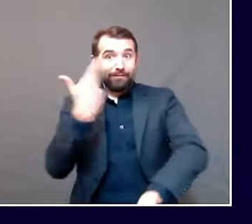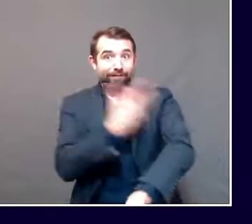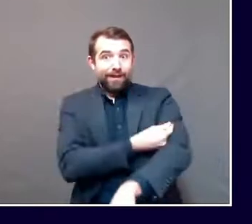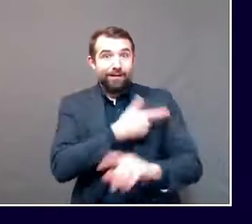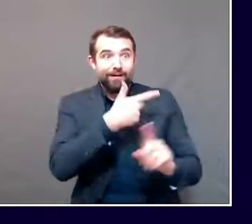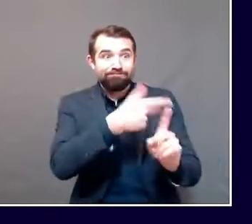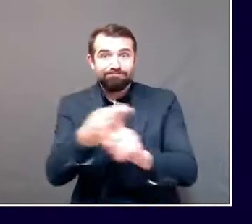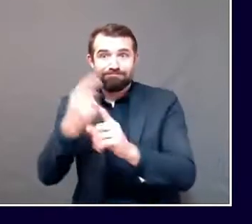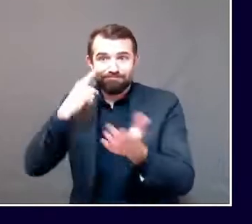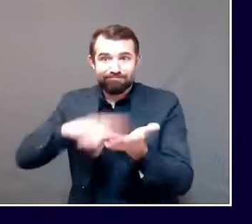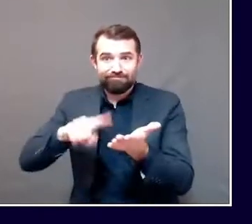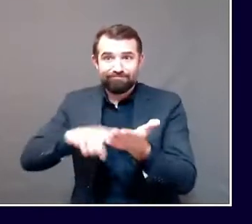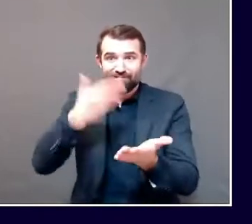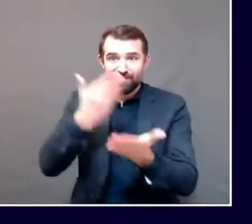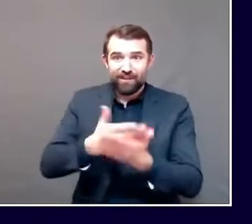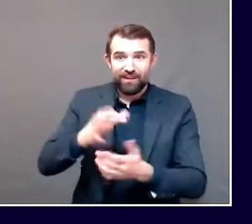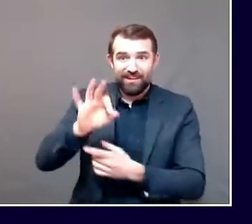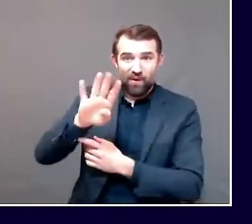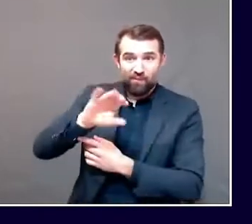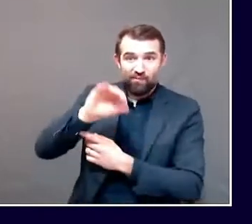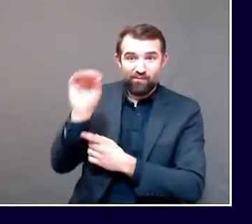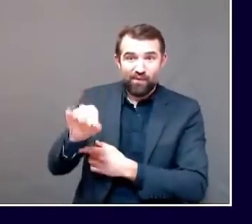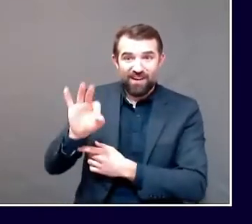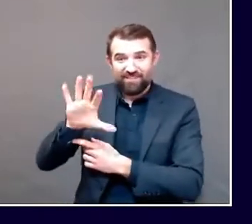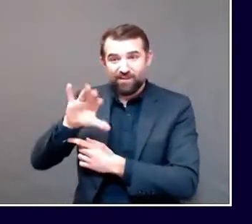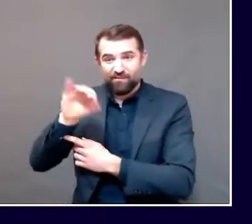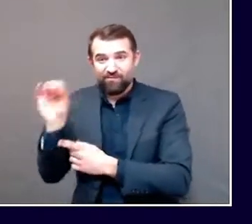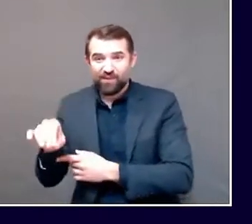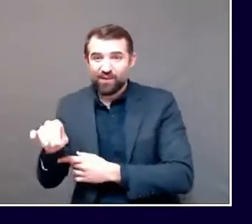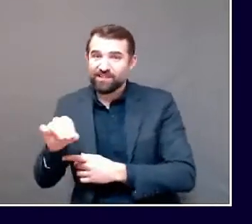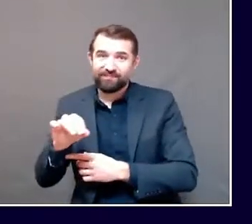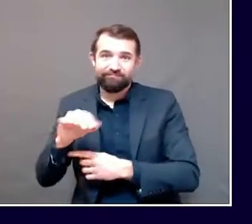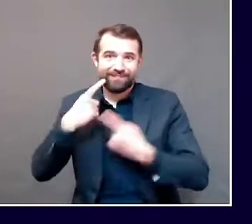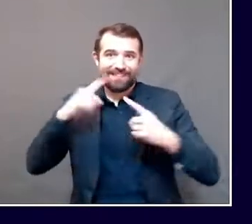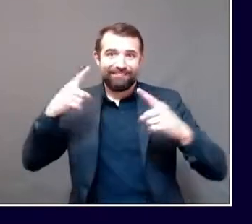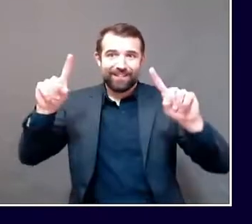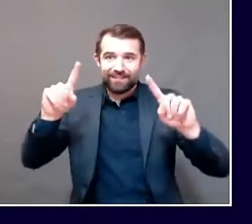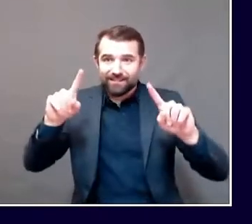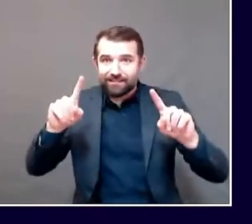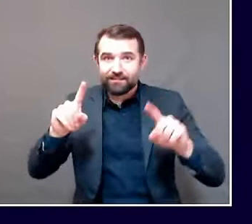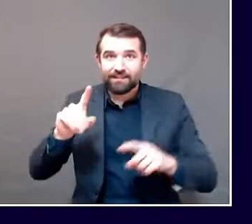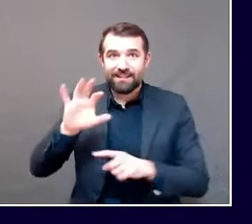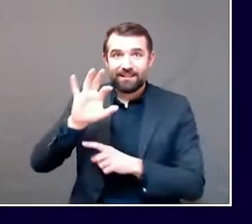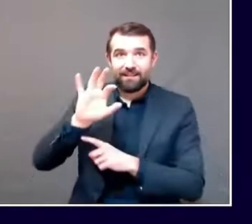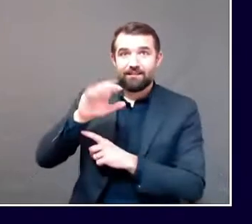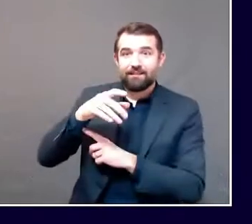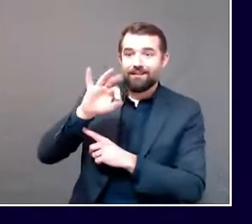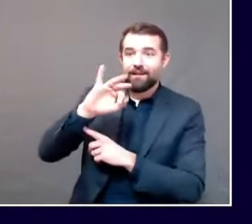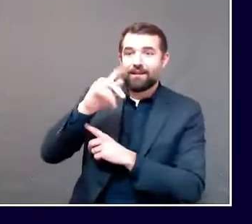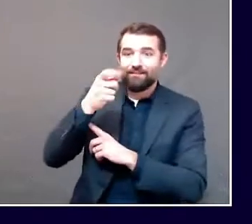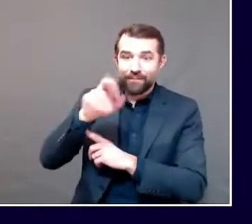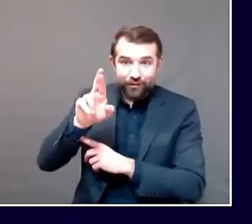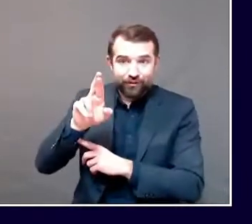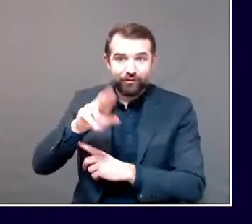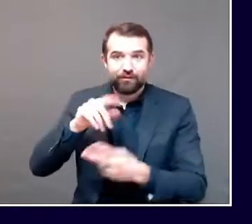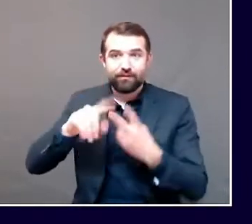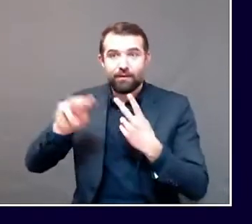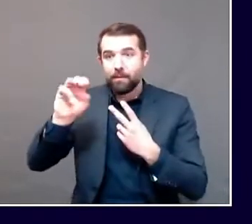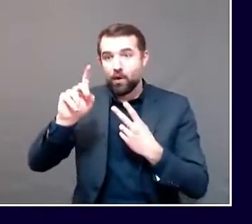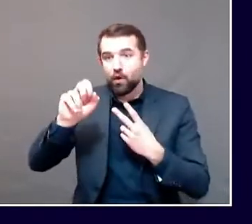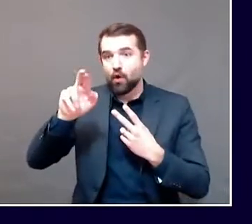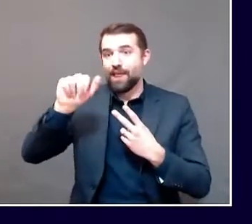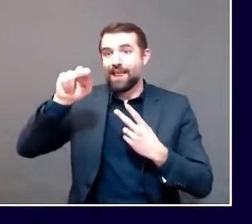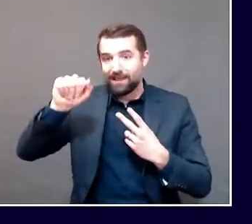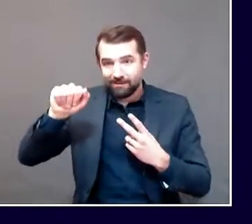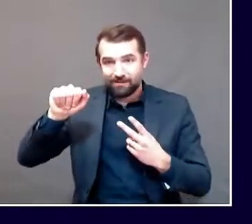94, 95% for the Pfizer and the Moderna vaccines, how they will affect things like travel and the need to